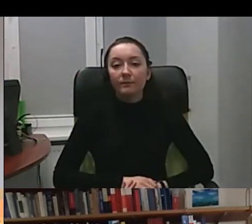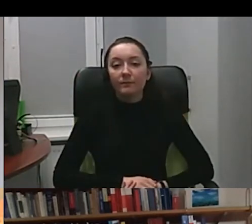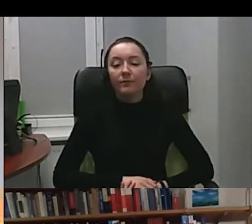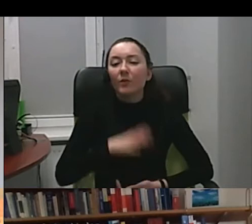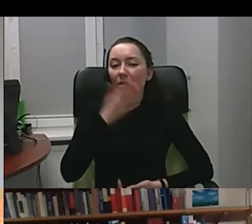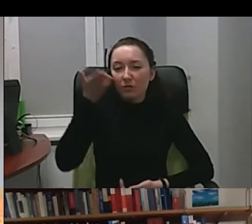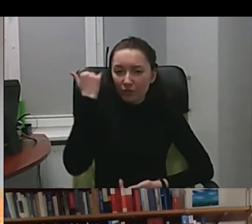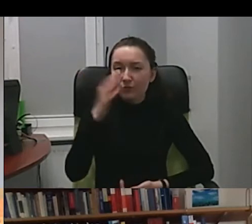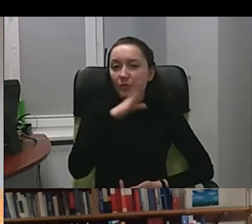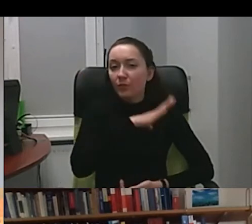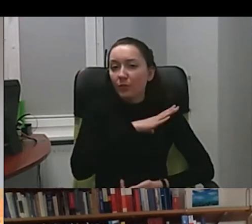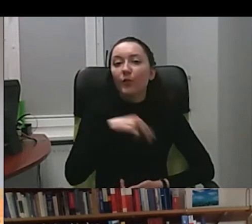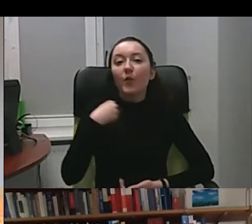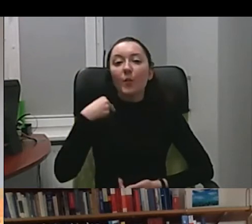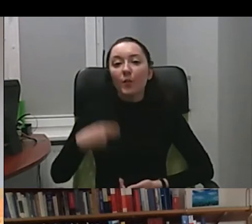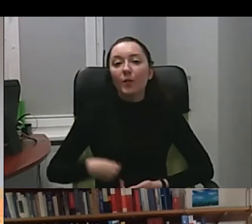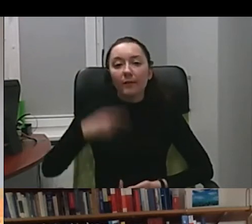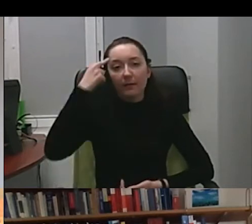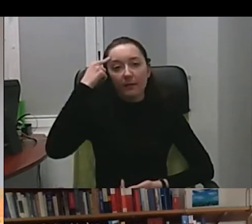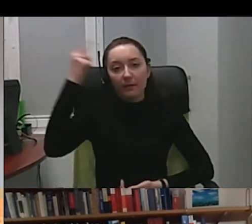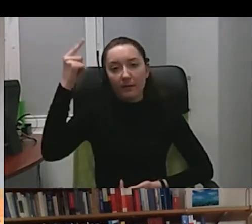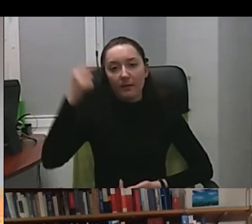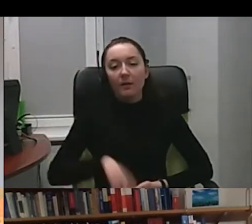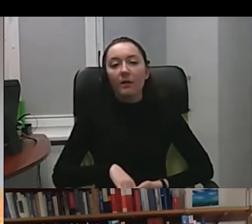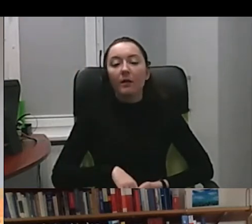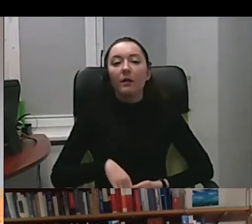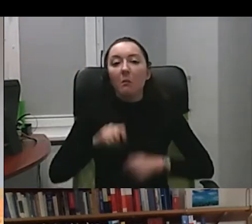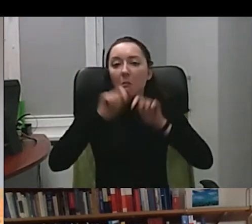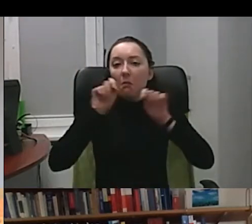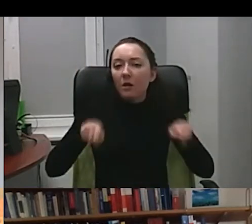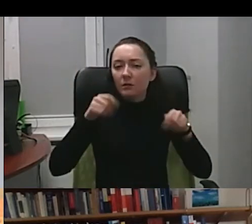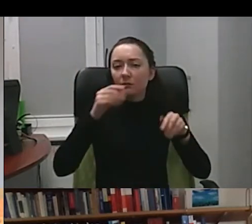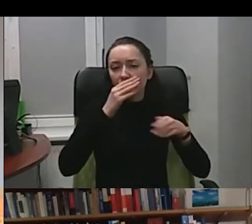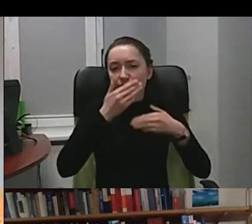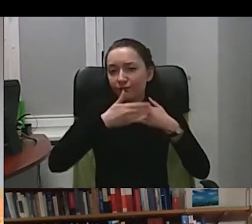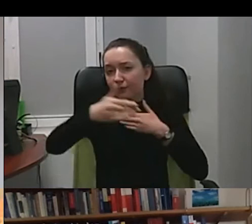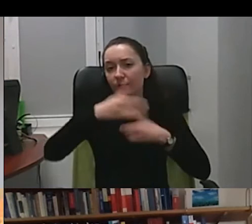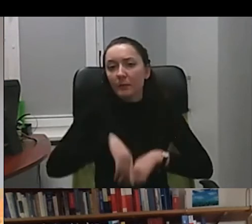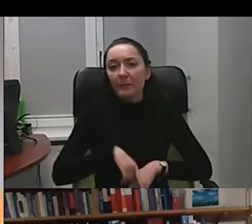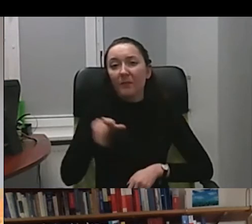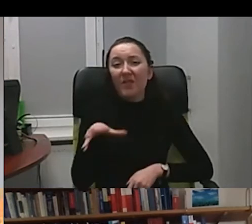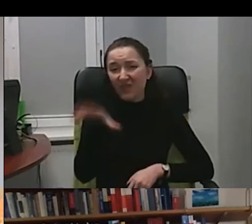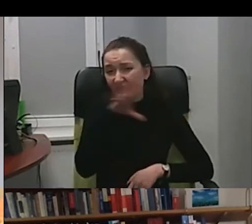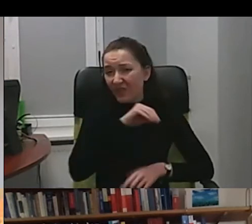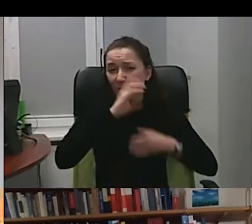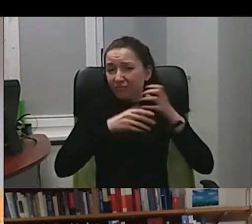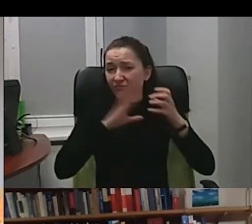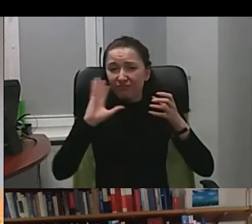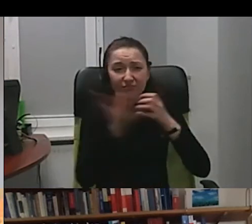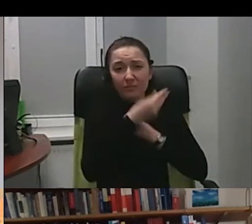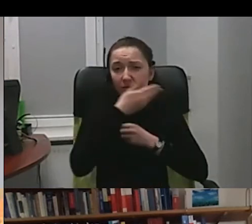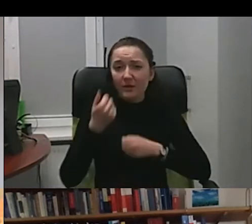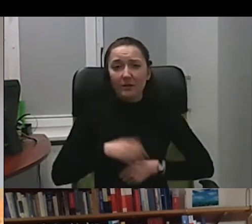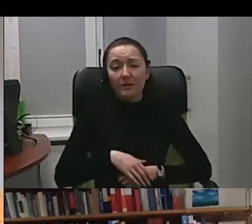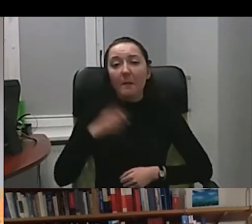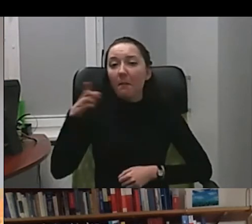far from universal. And in fact, when you analyze the responses by the government of Belarus